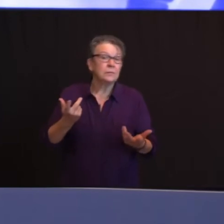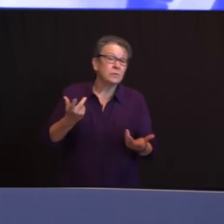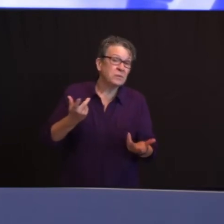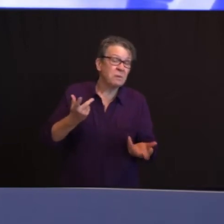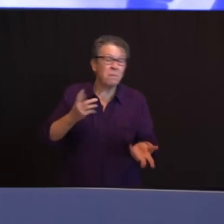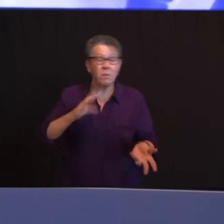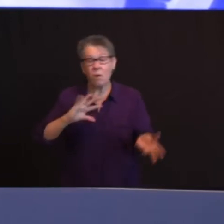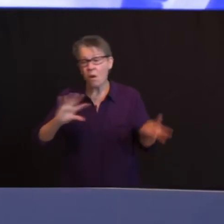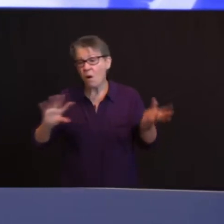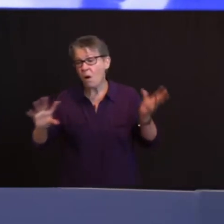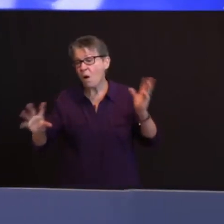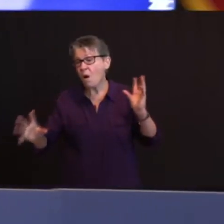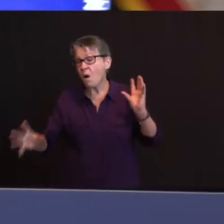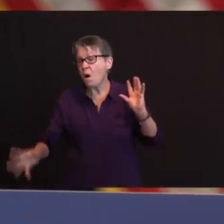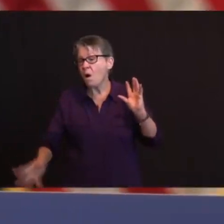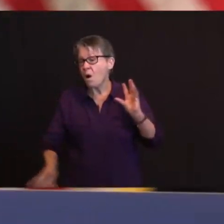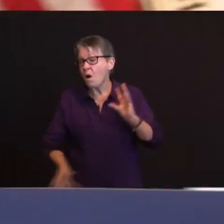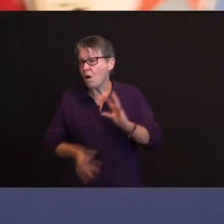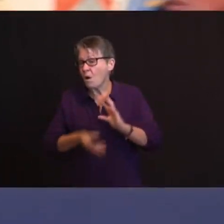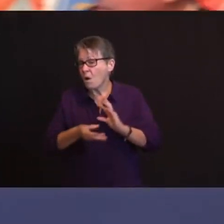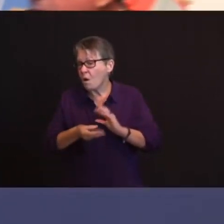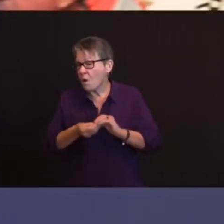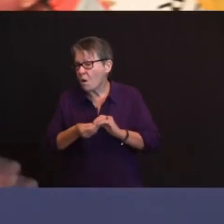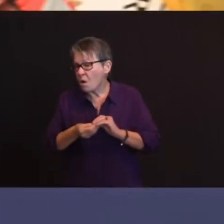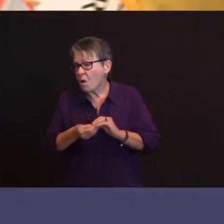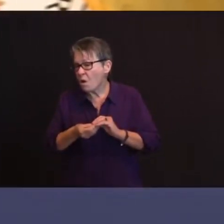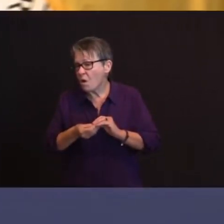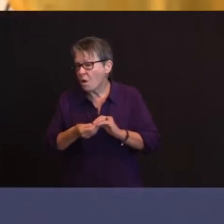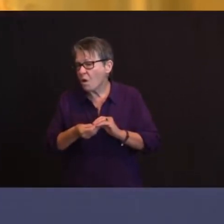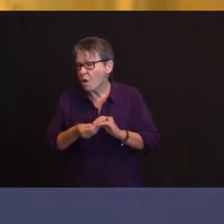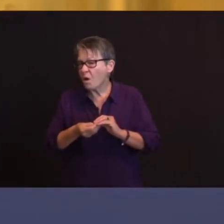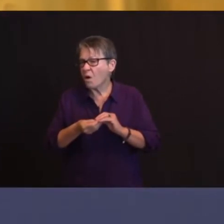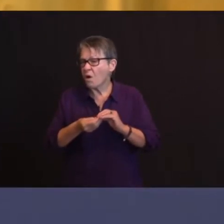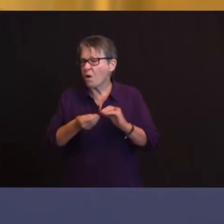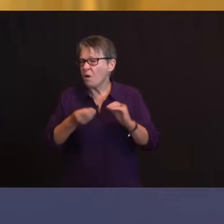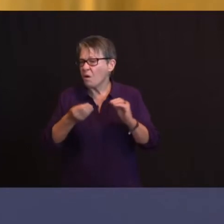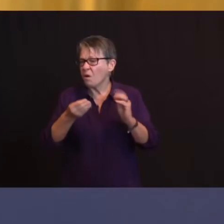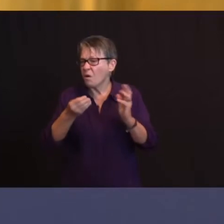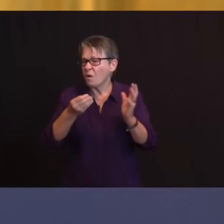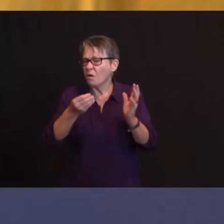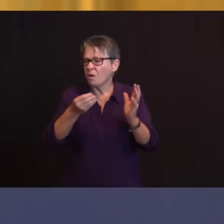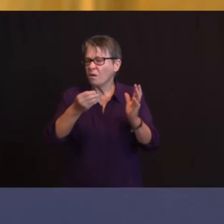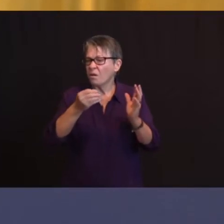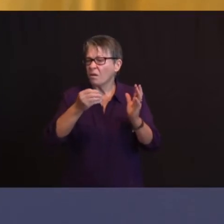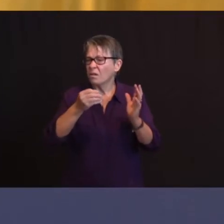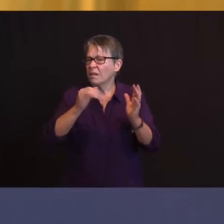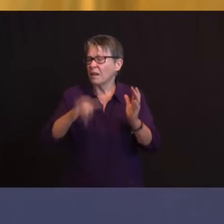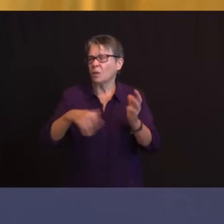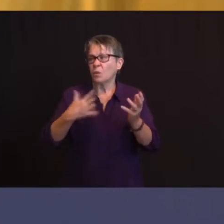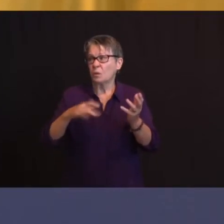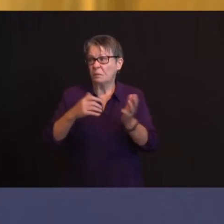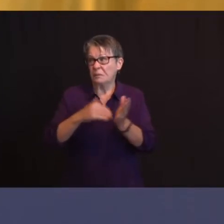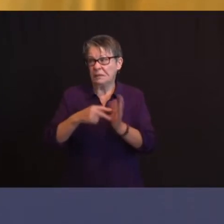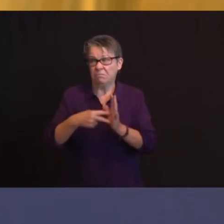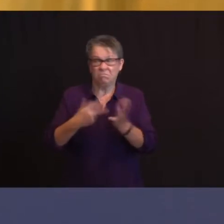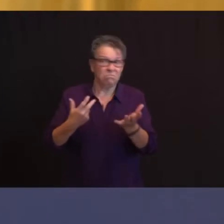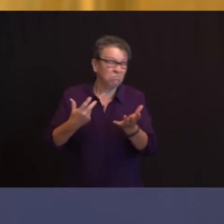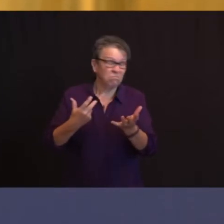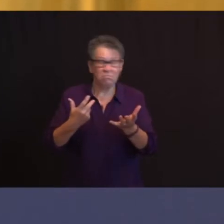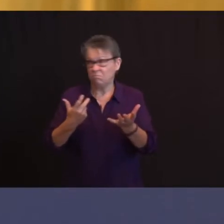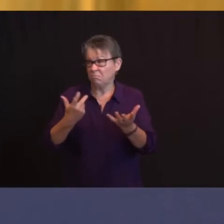millions. There's no real plan B. There is no plan B to the federal government not being there. There just isn't a plan